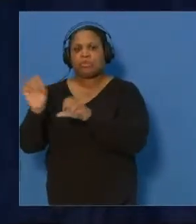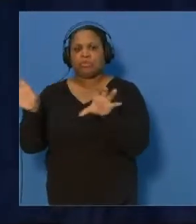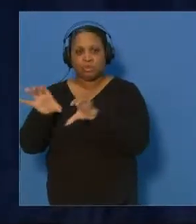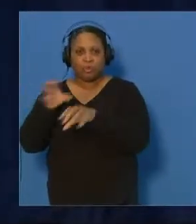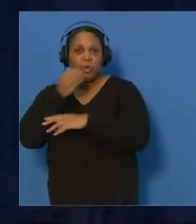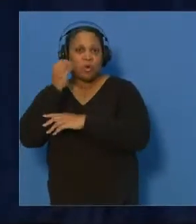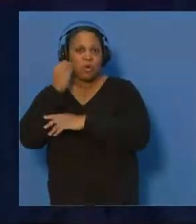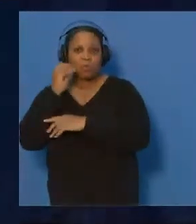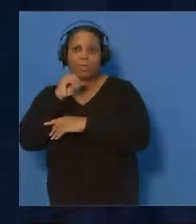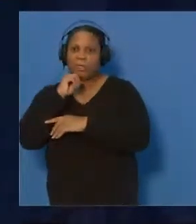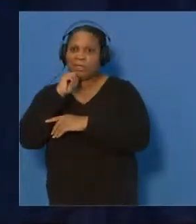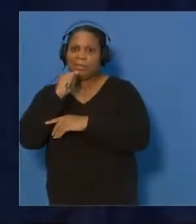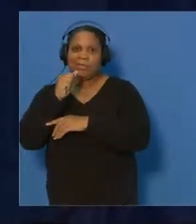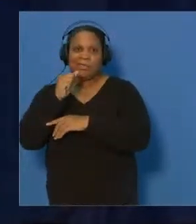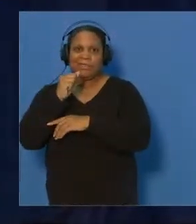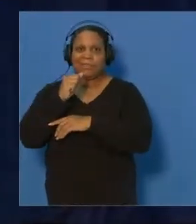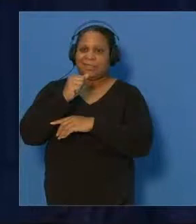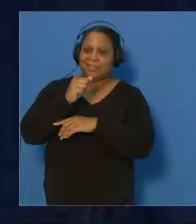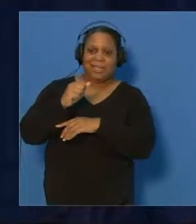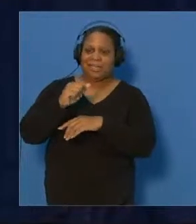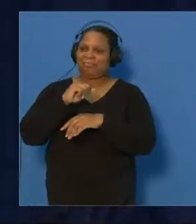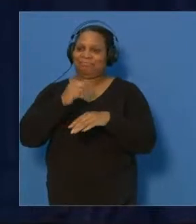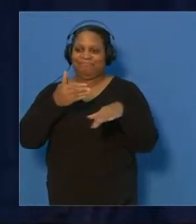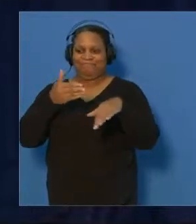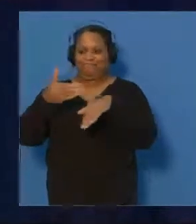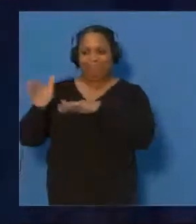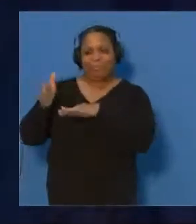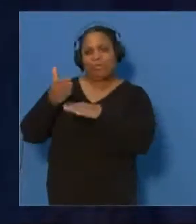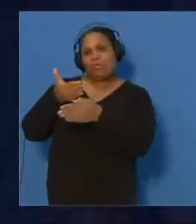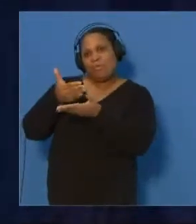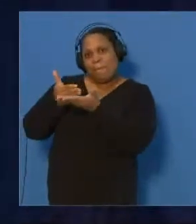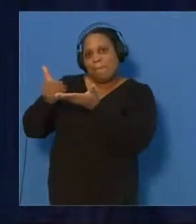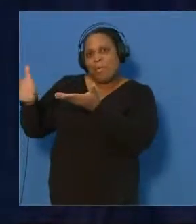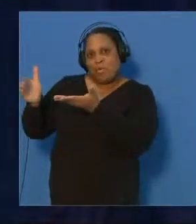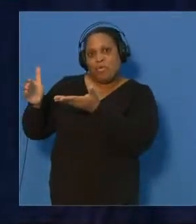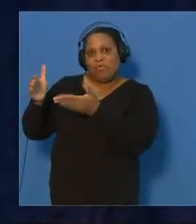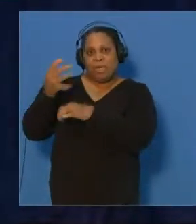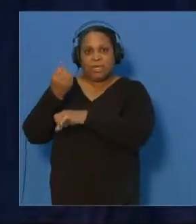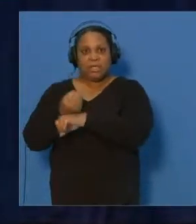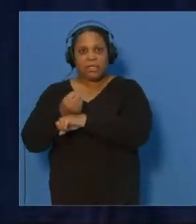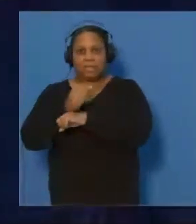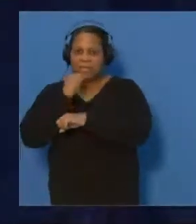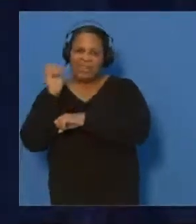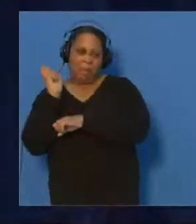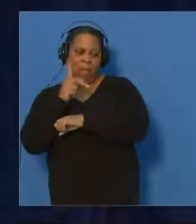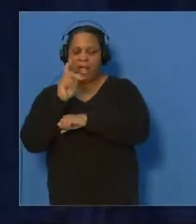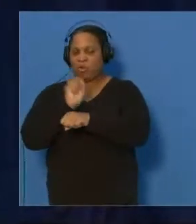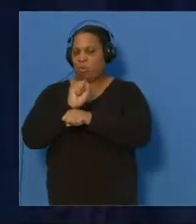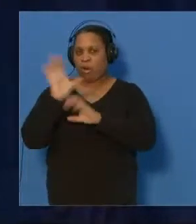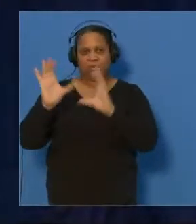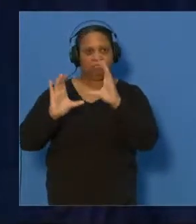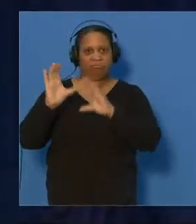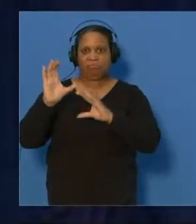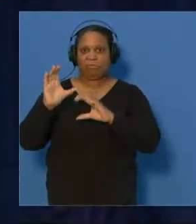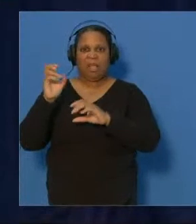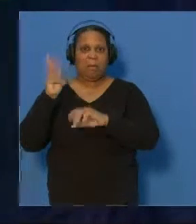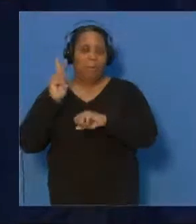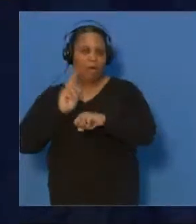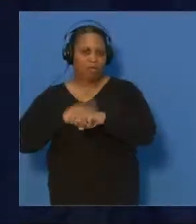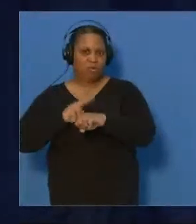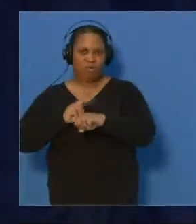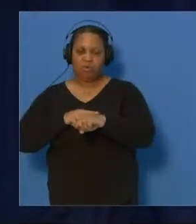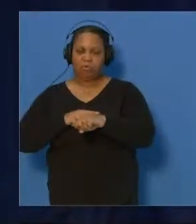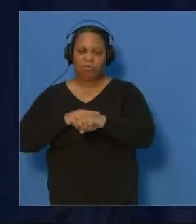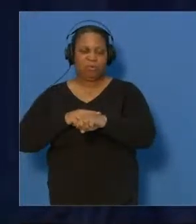is not the lifting of the shelter in place. And so in order for us to allow construction to get back to work and things to go back to normal would completely defeat